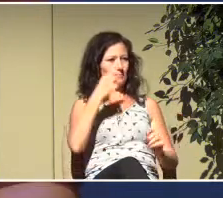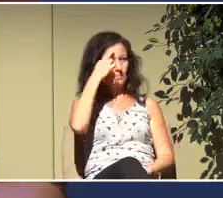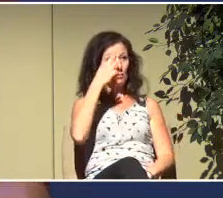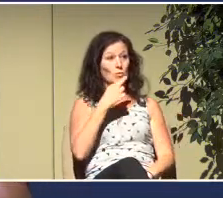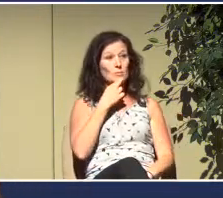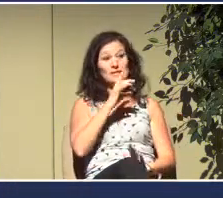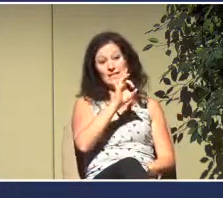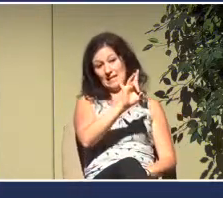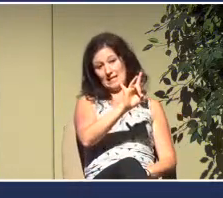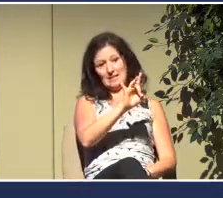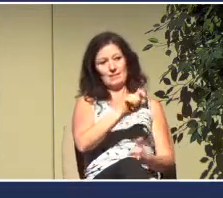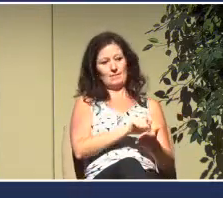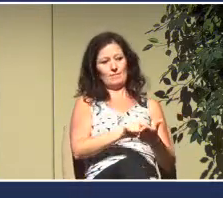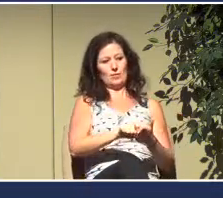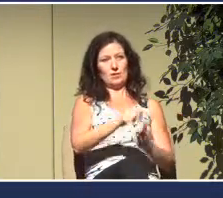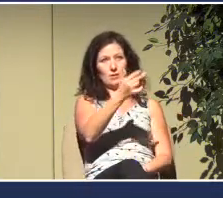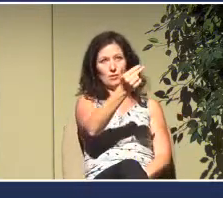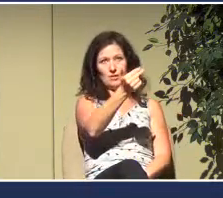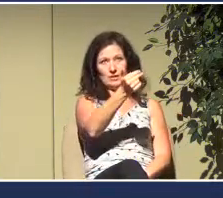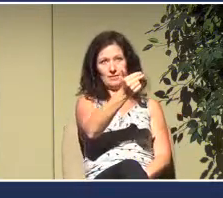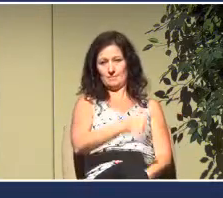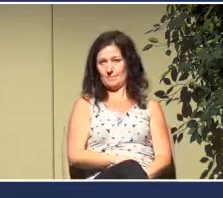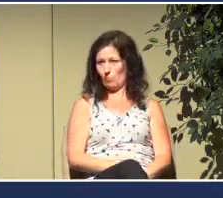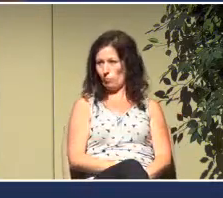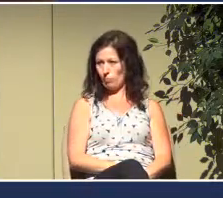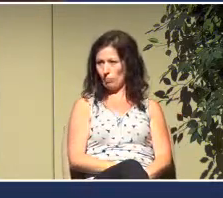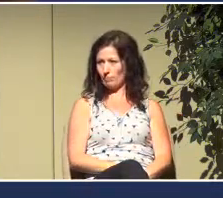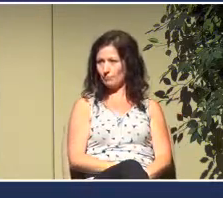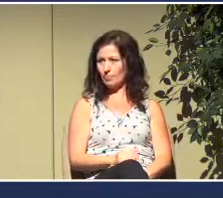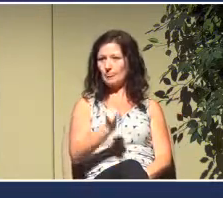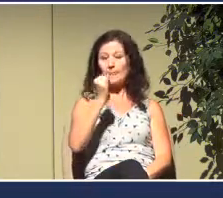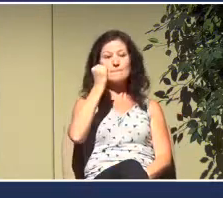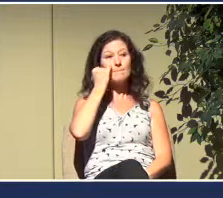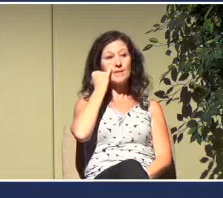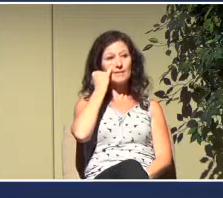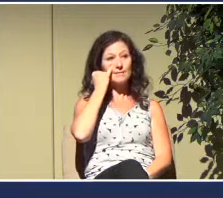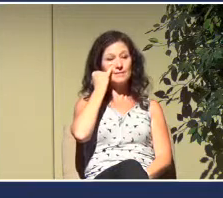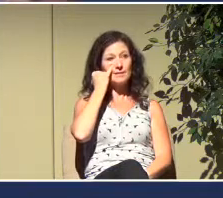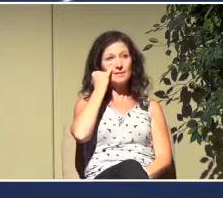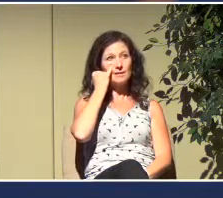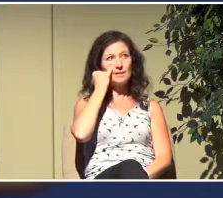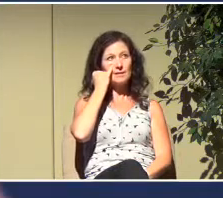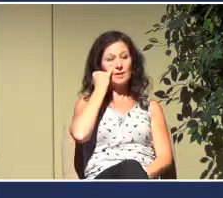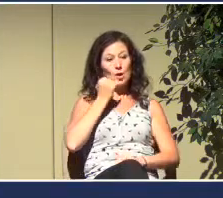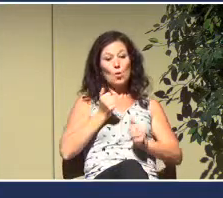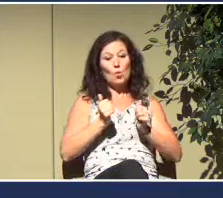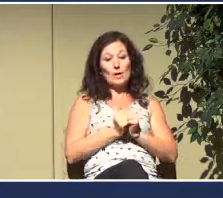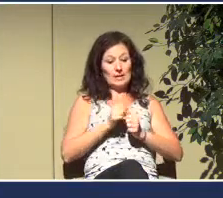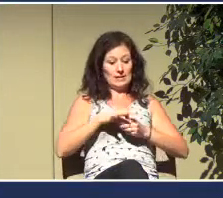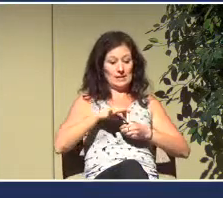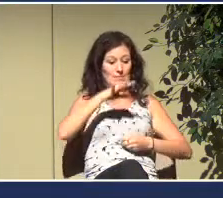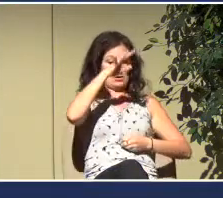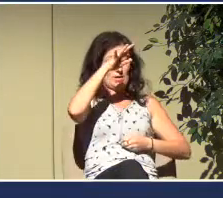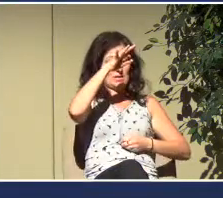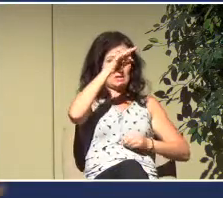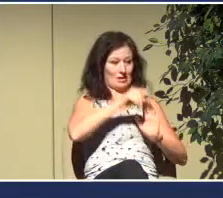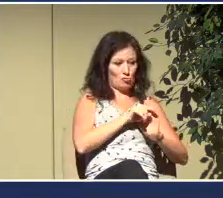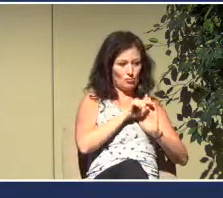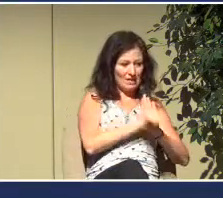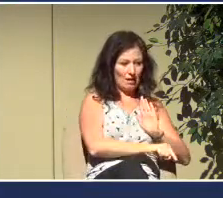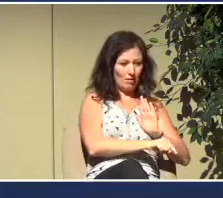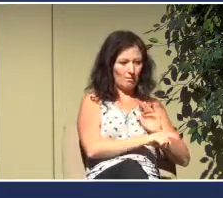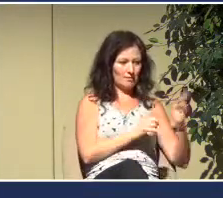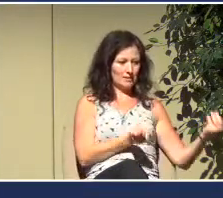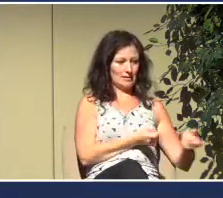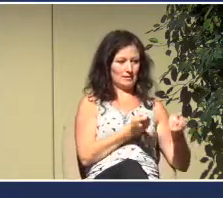verse 13. Look it up in your Bible. It's there again. If by the Spirit you put to death the misdeeds of the body, you will live. Okay, by the